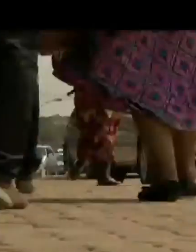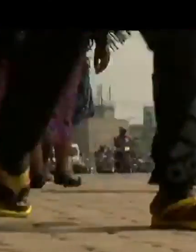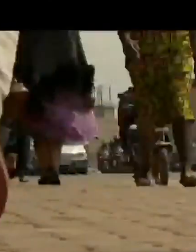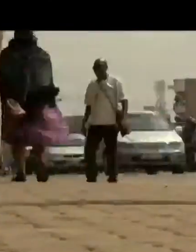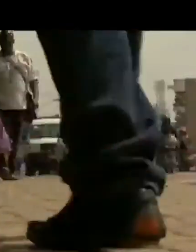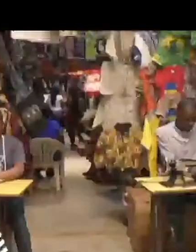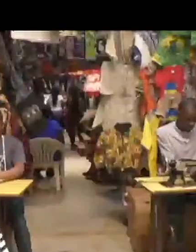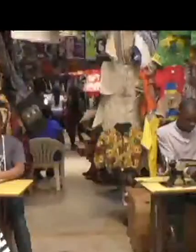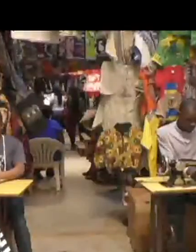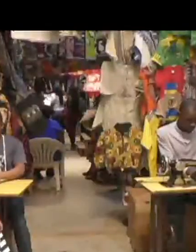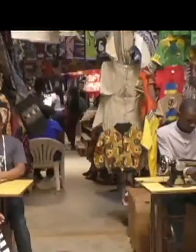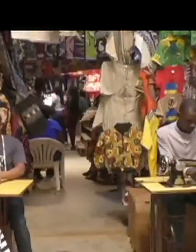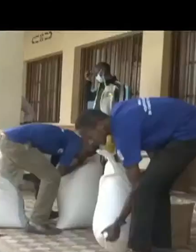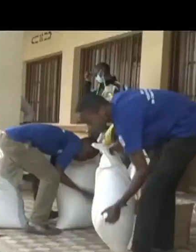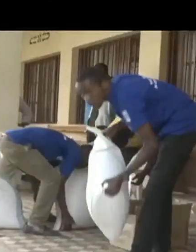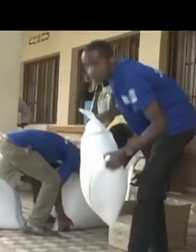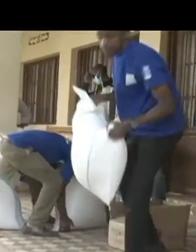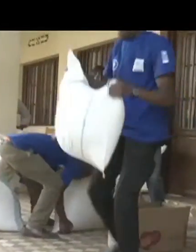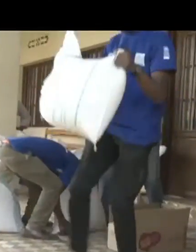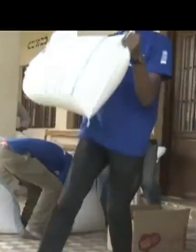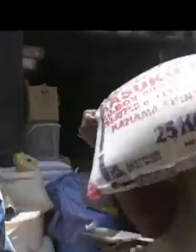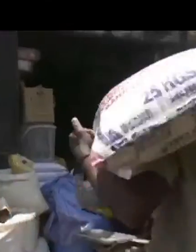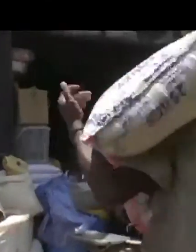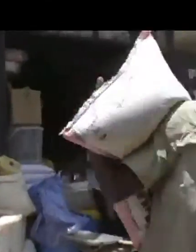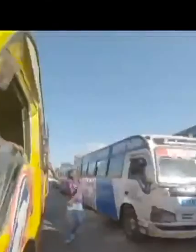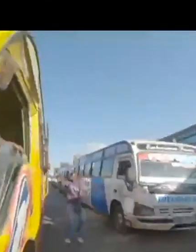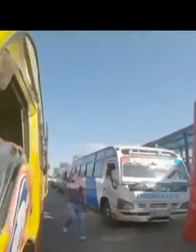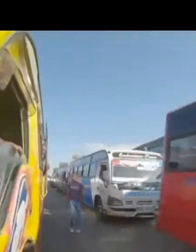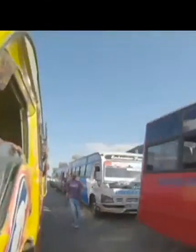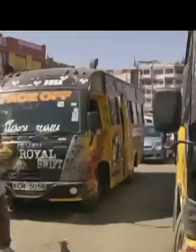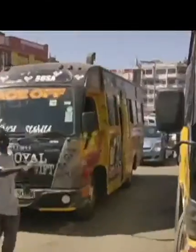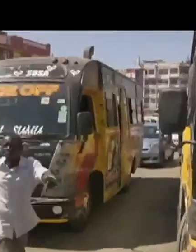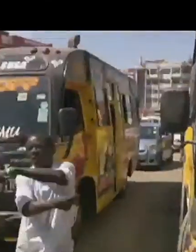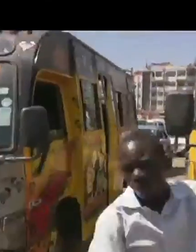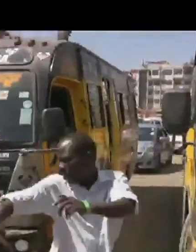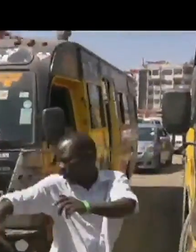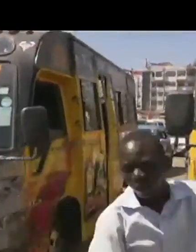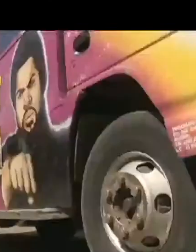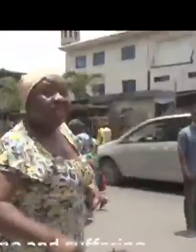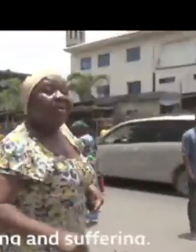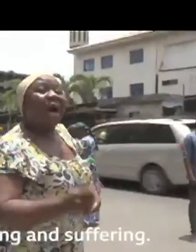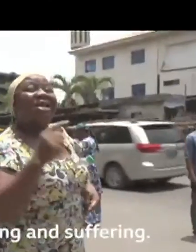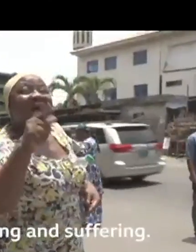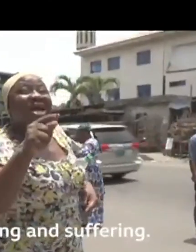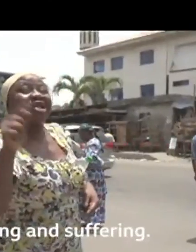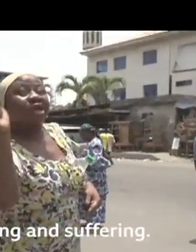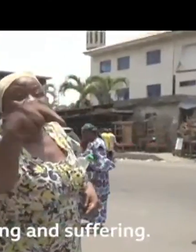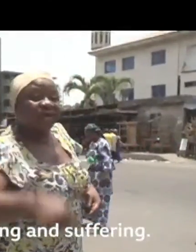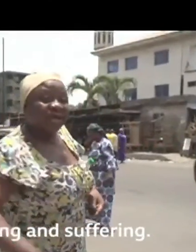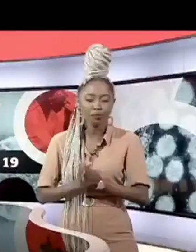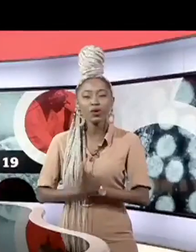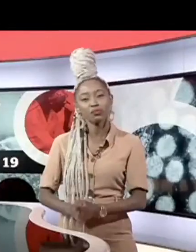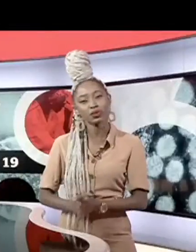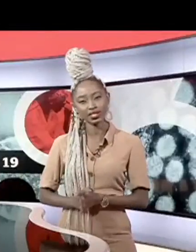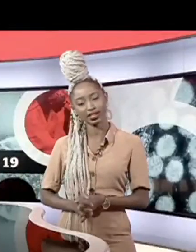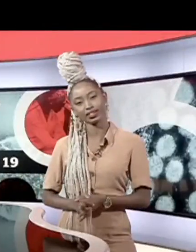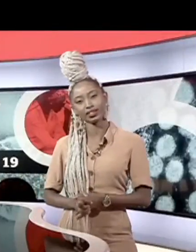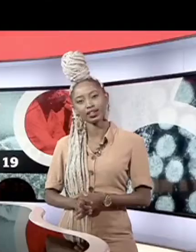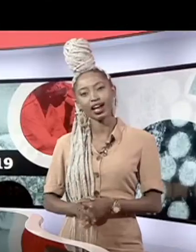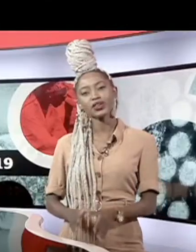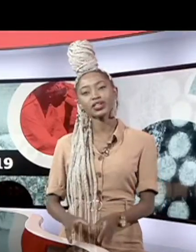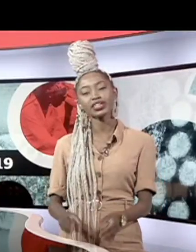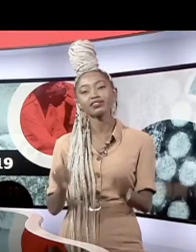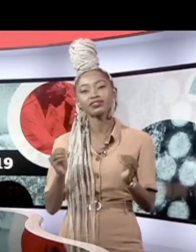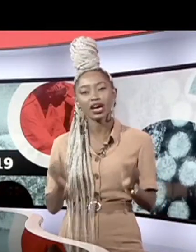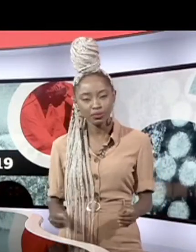How do you get people to work from home when majority of Africans work in the informal sector? People are dying and suffering. More importantly,